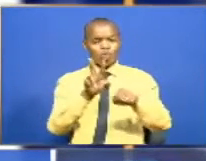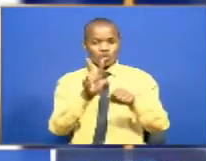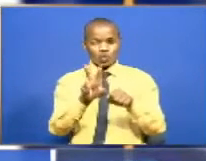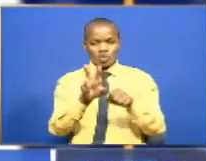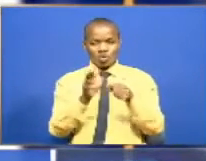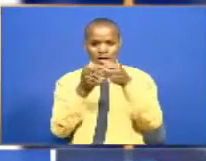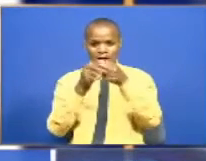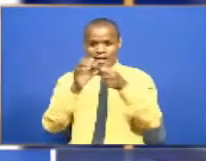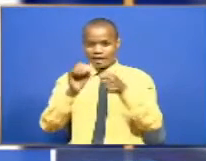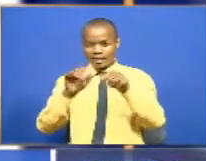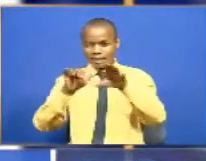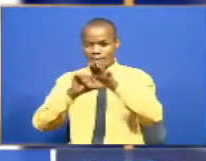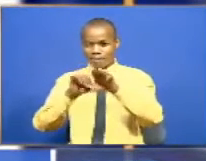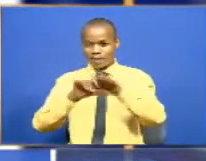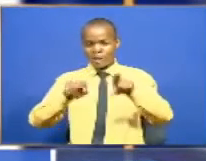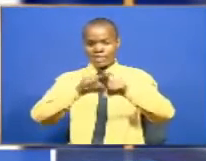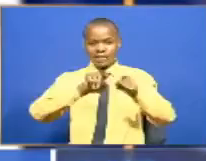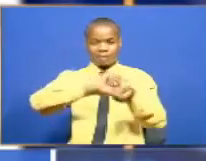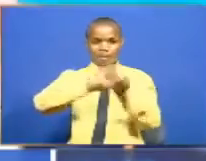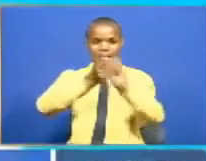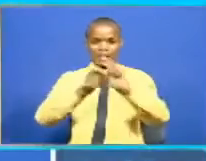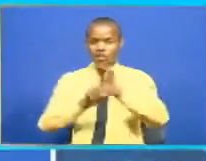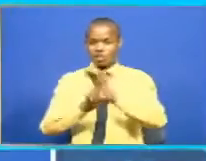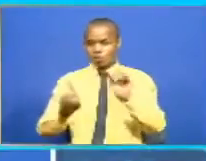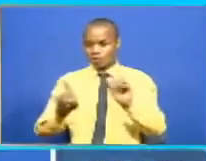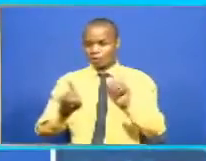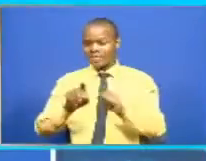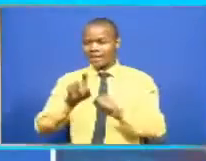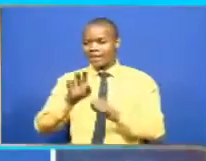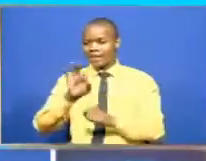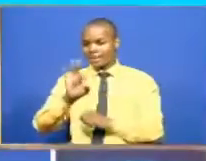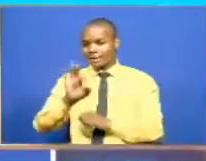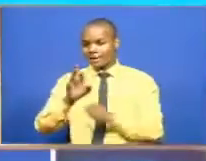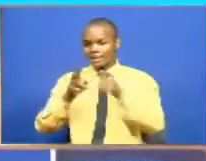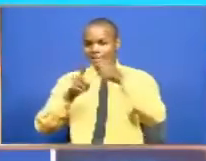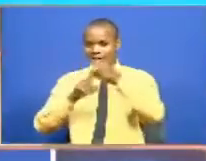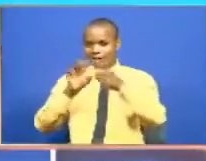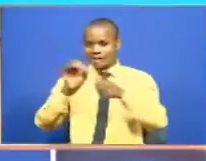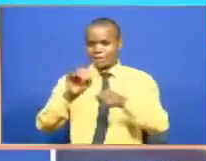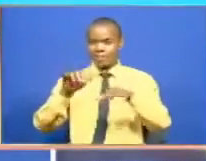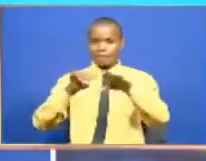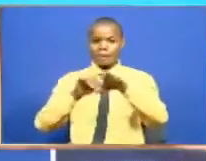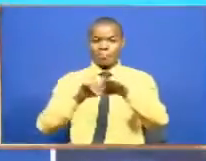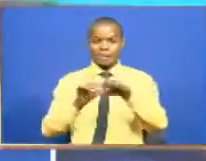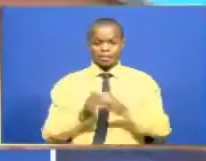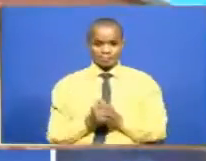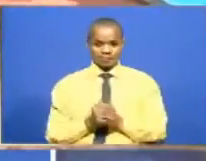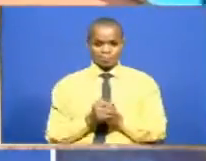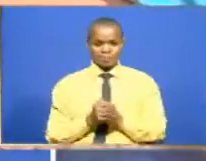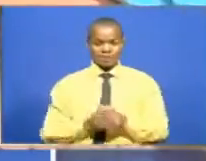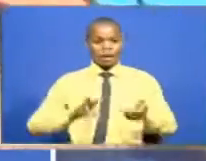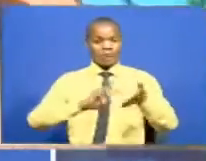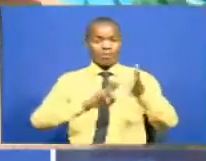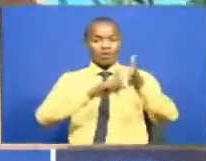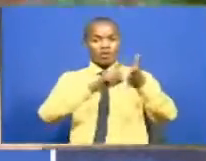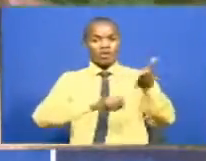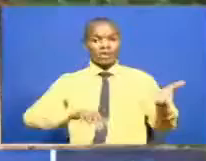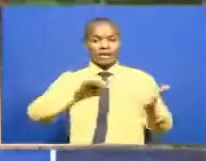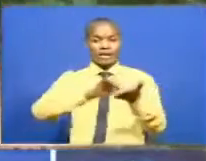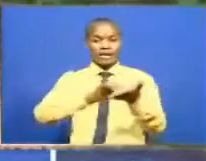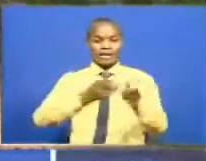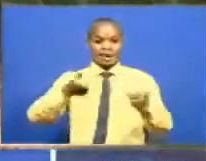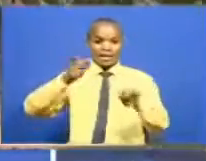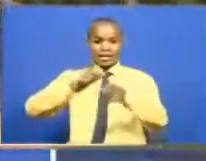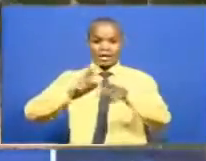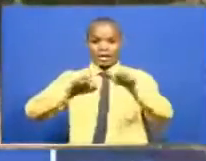290 members to 360 members. This is a consequence of the proposed increase in the number of